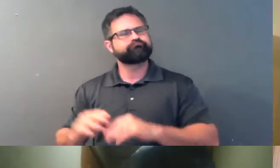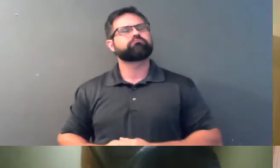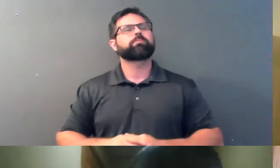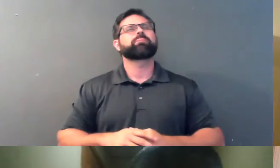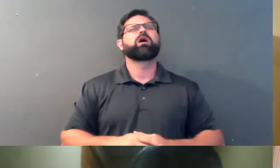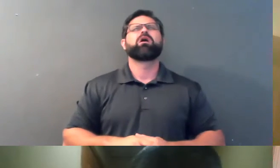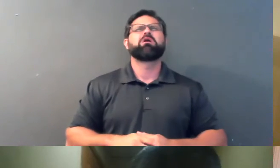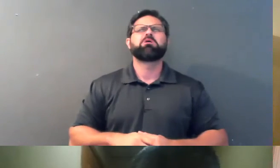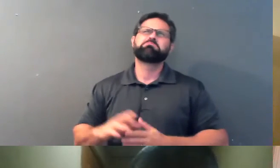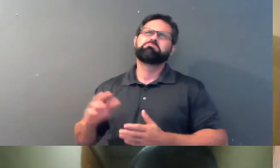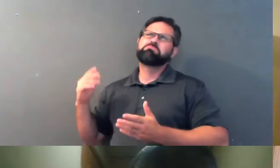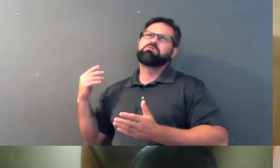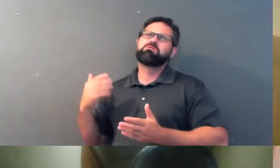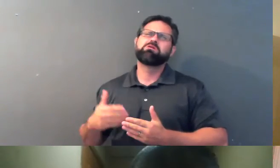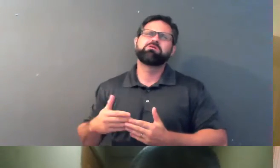or 6